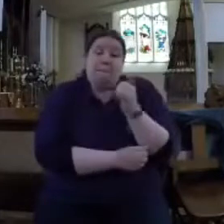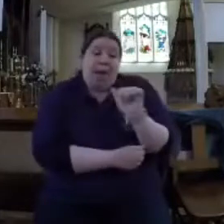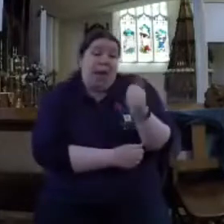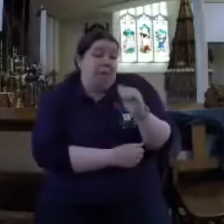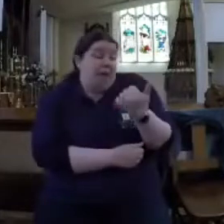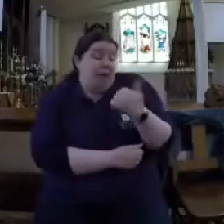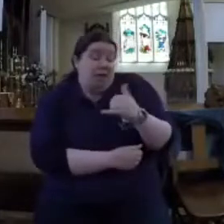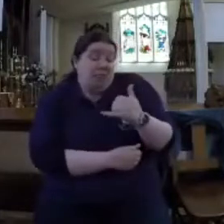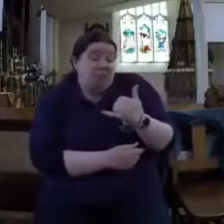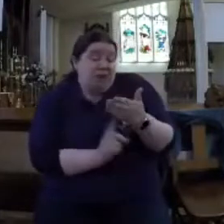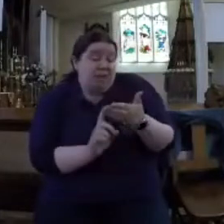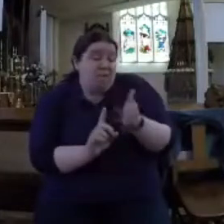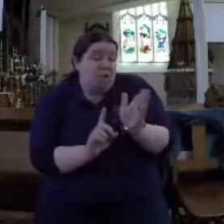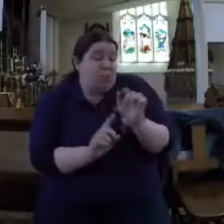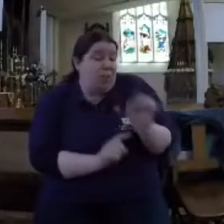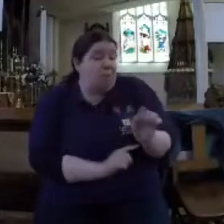out of the way.